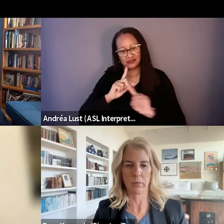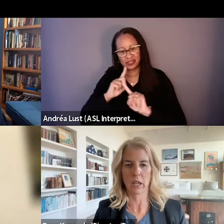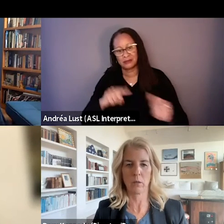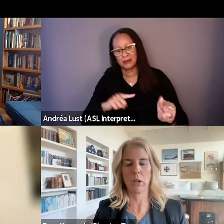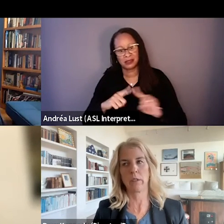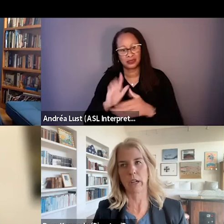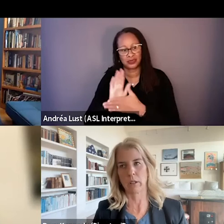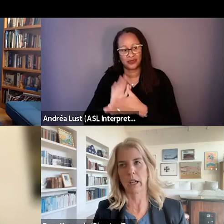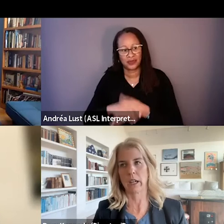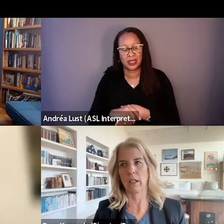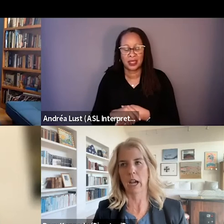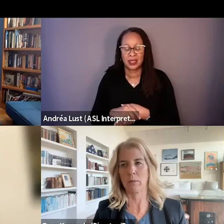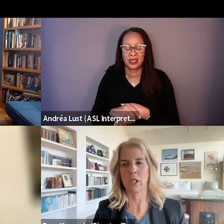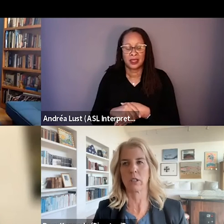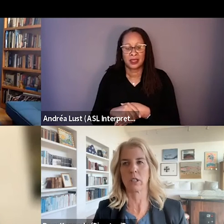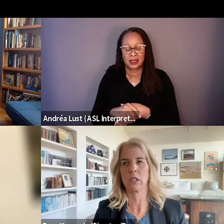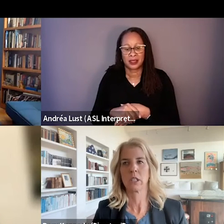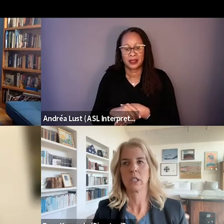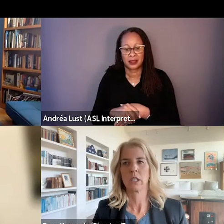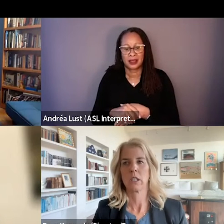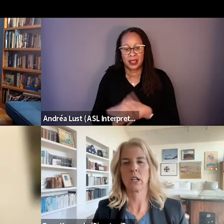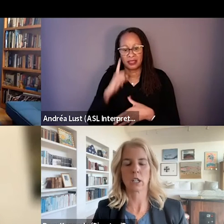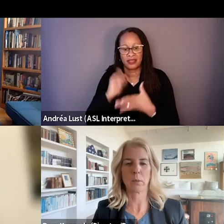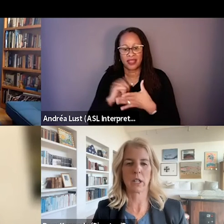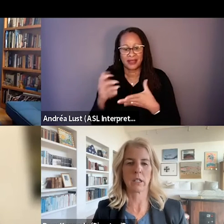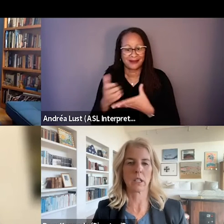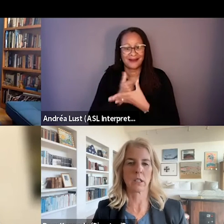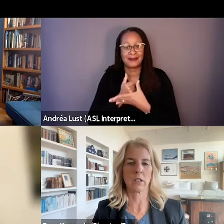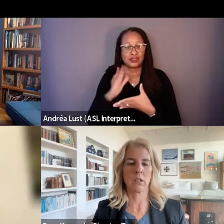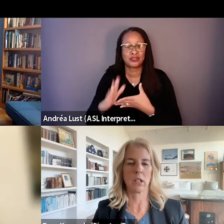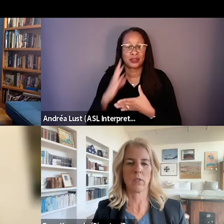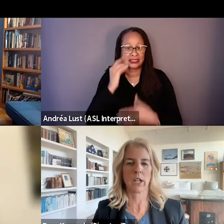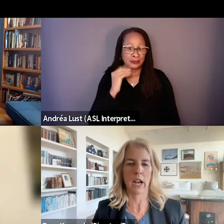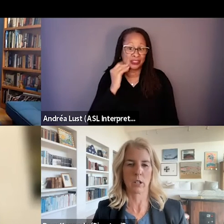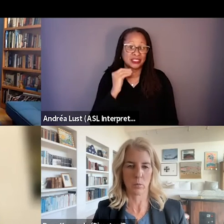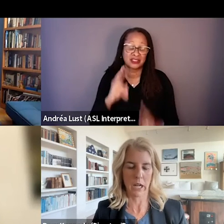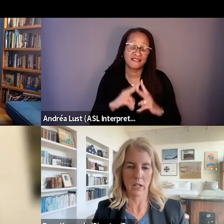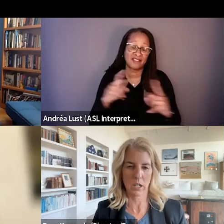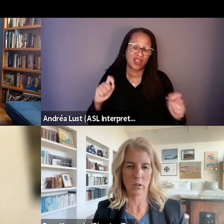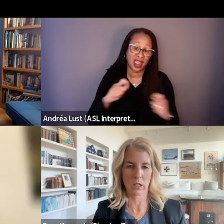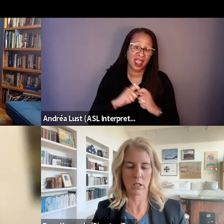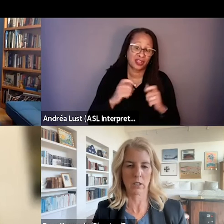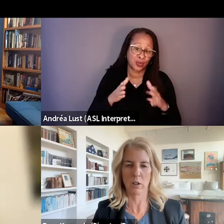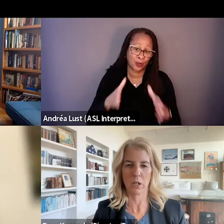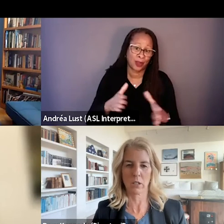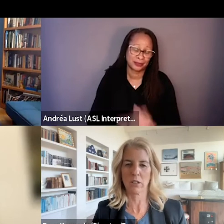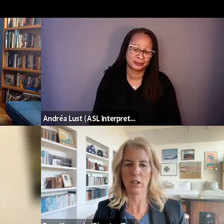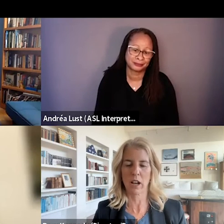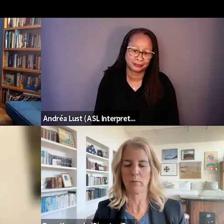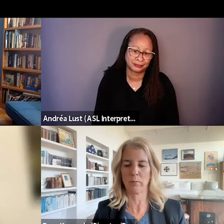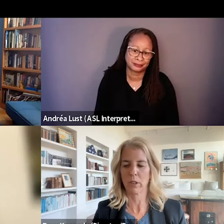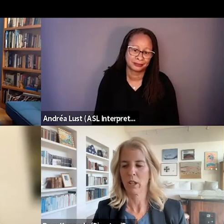film and really felt that it captured their experiences in a very accurate way. So that's